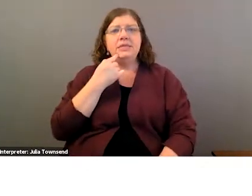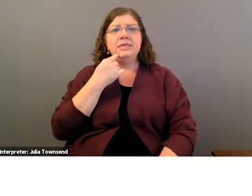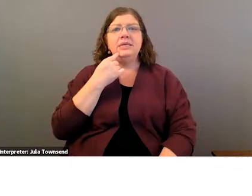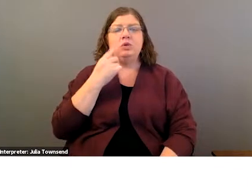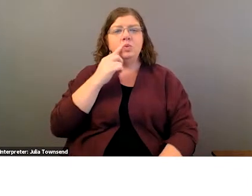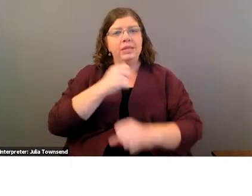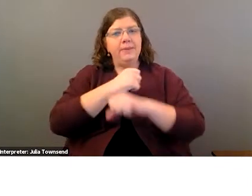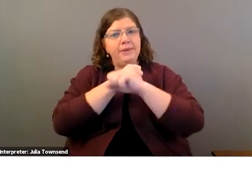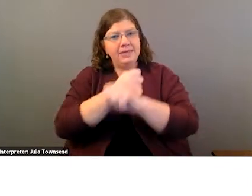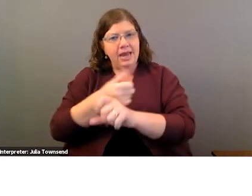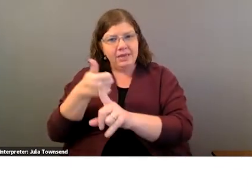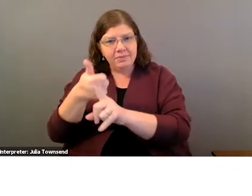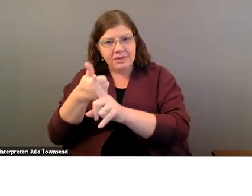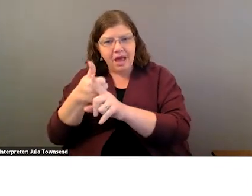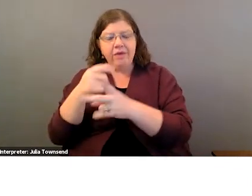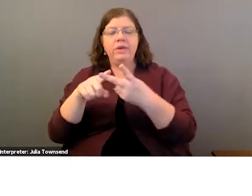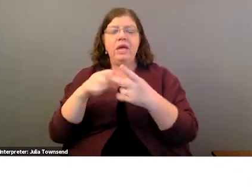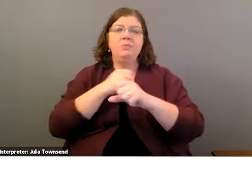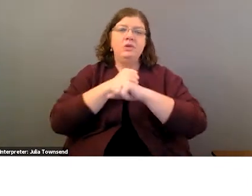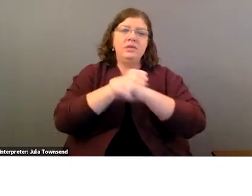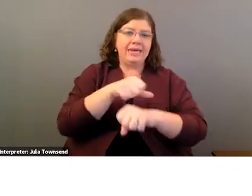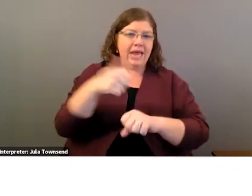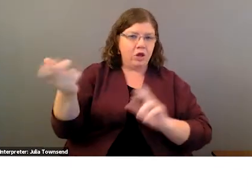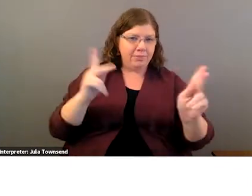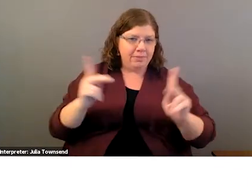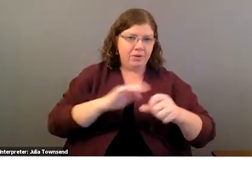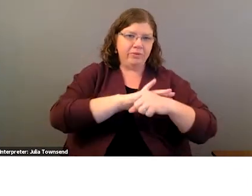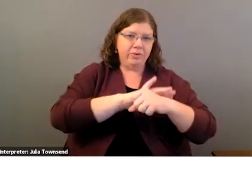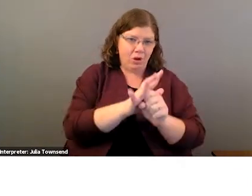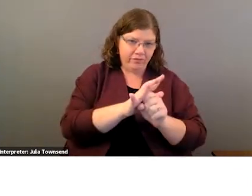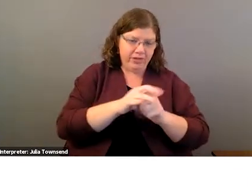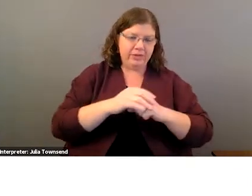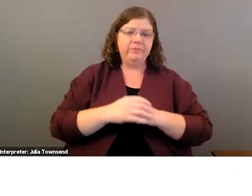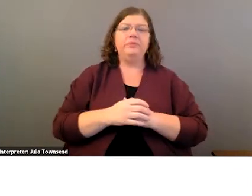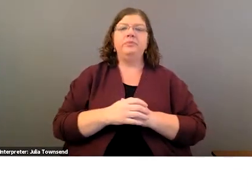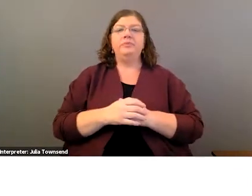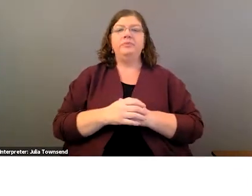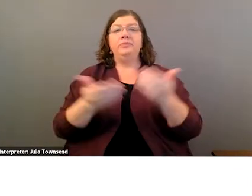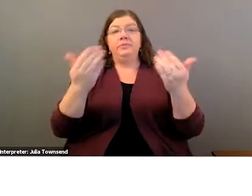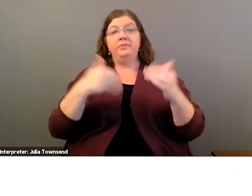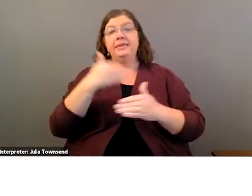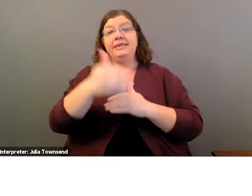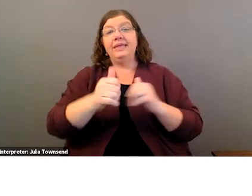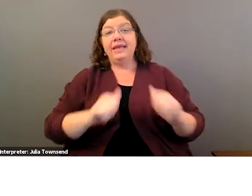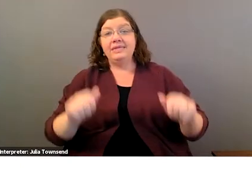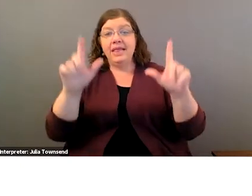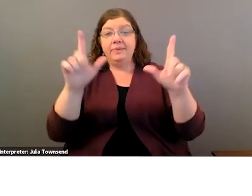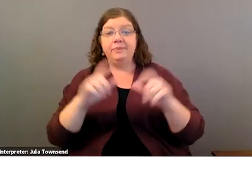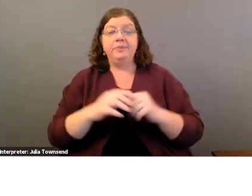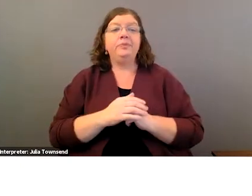protect themselves and others against COVID. Next slide, please.